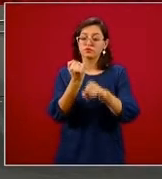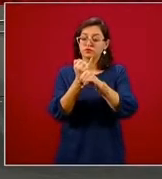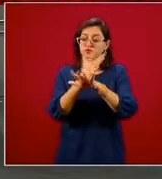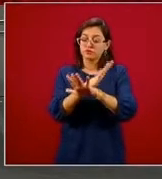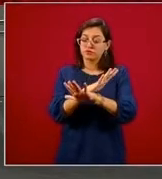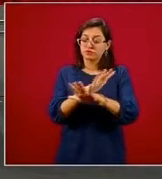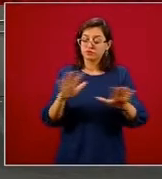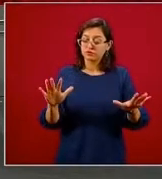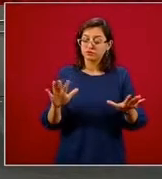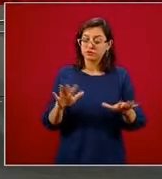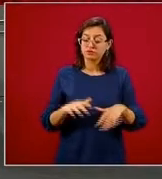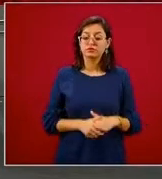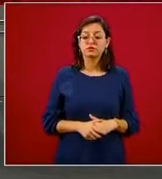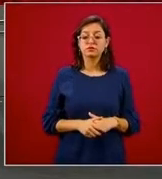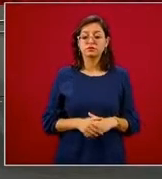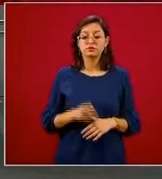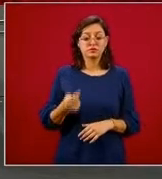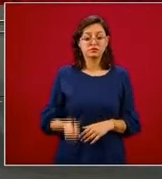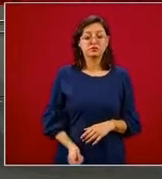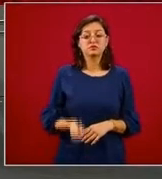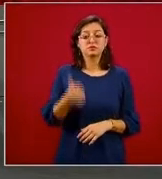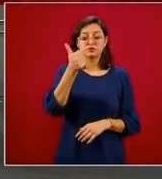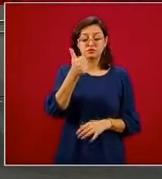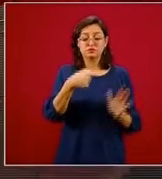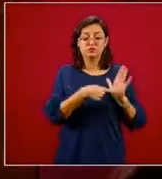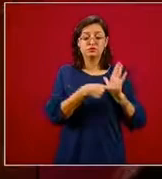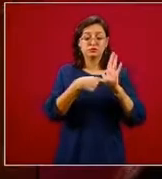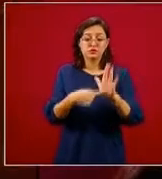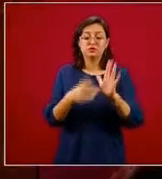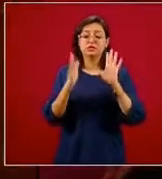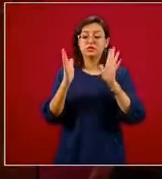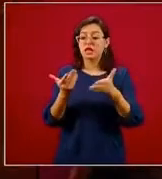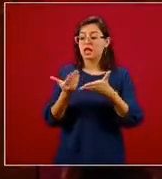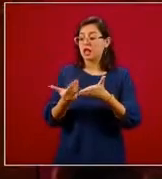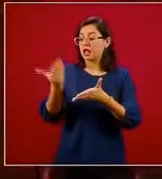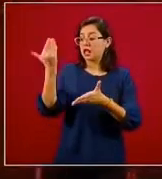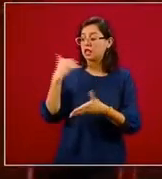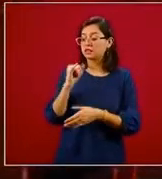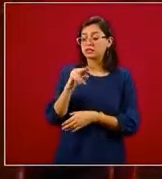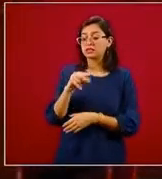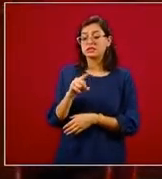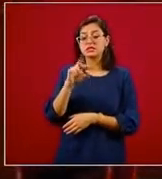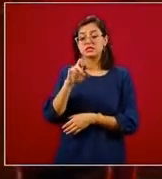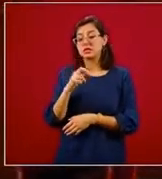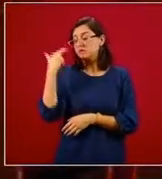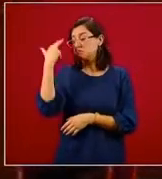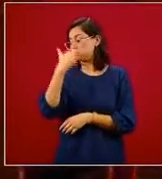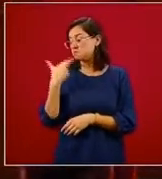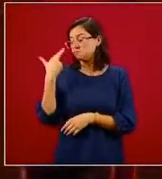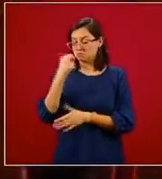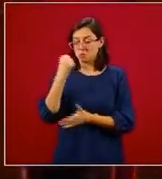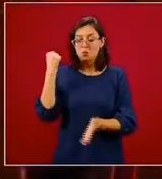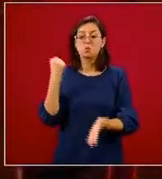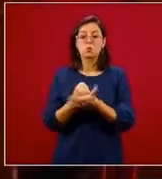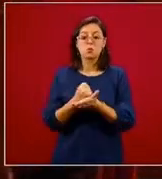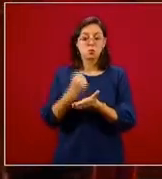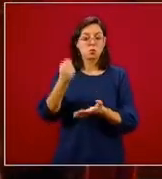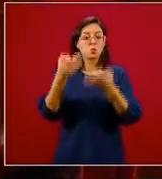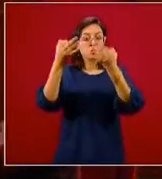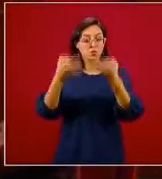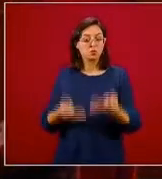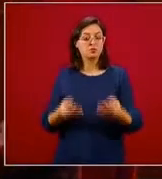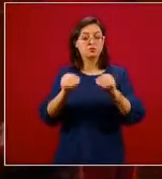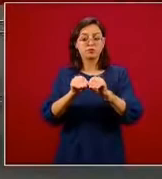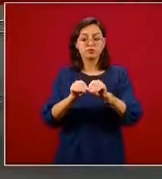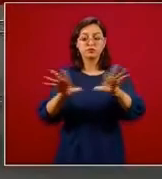we want to show you a piece of data that we are showing for the first time once it has been validated